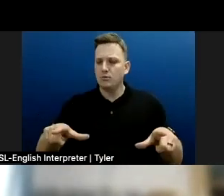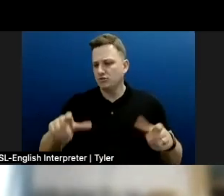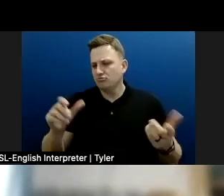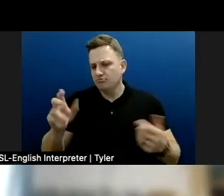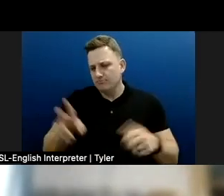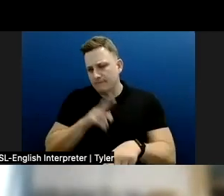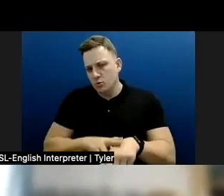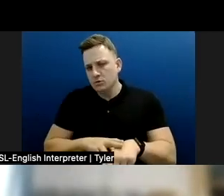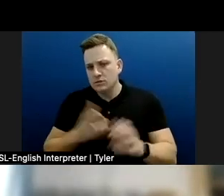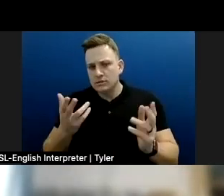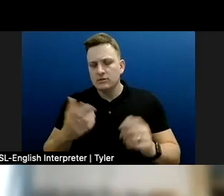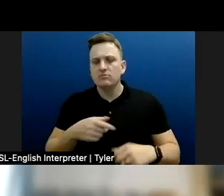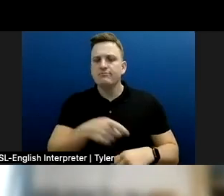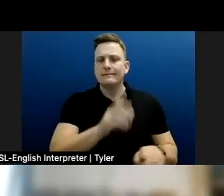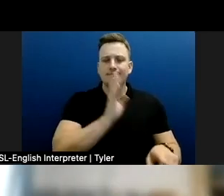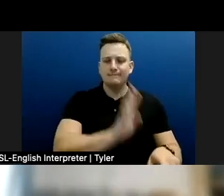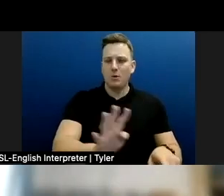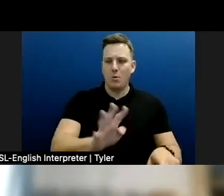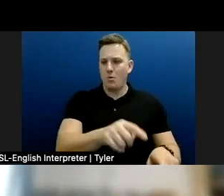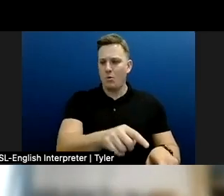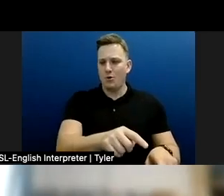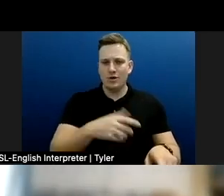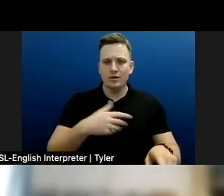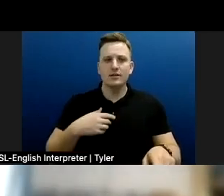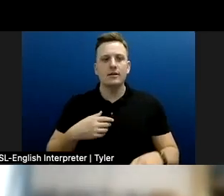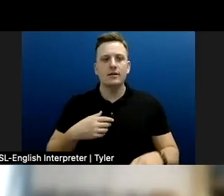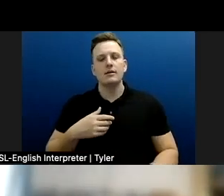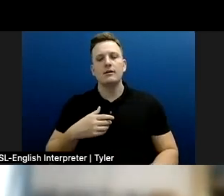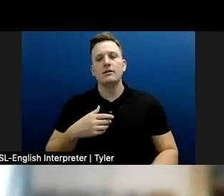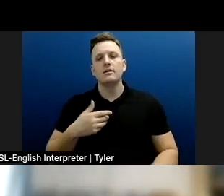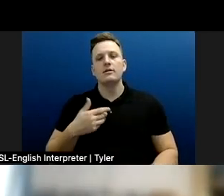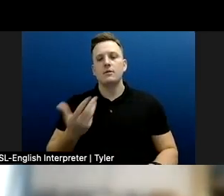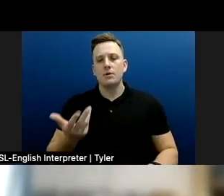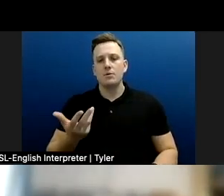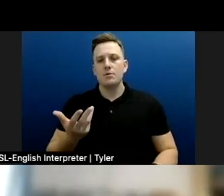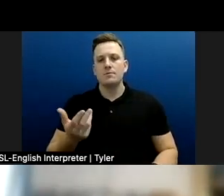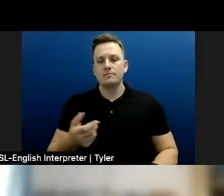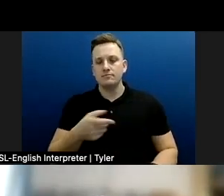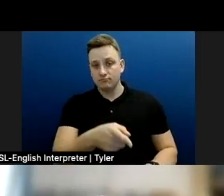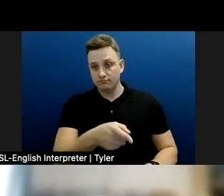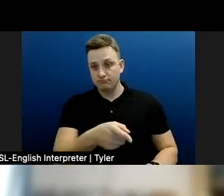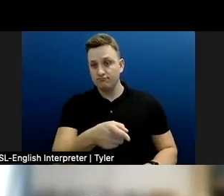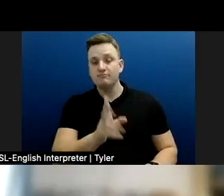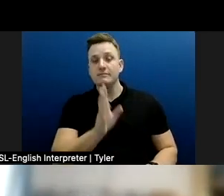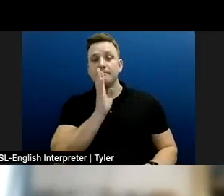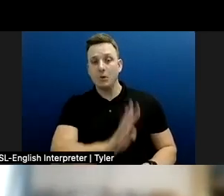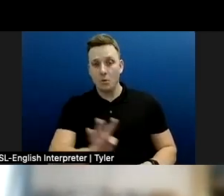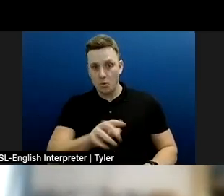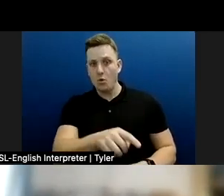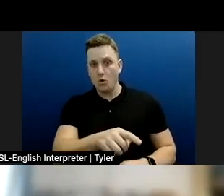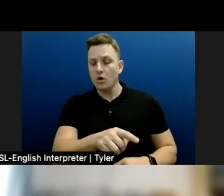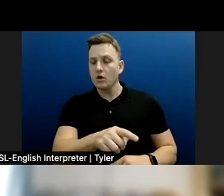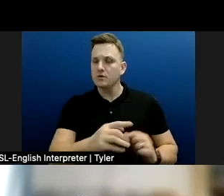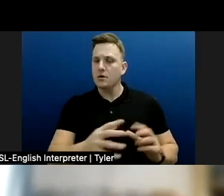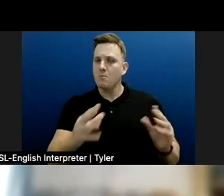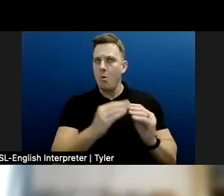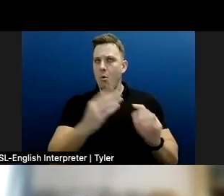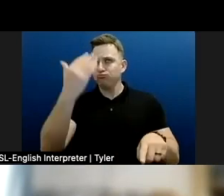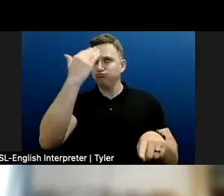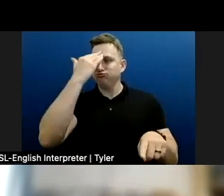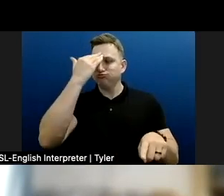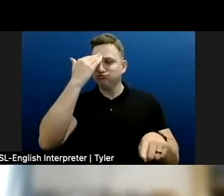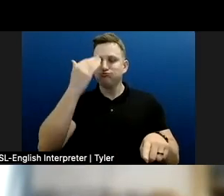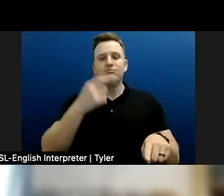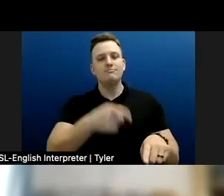than this 4-year-old child in front of me. But this 4-year-old child in front of me will be much more knowledgeable about living